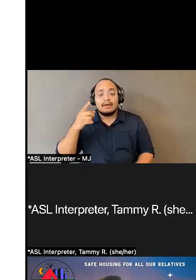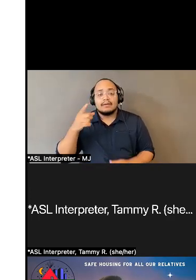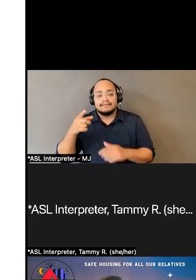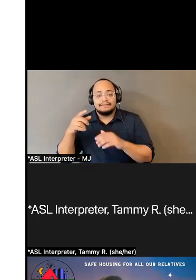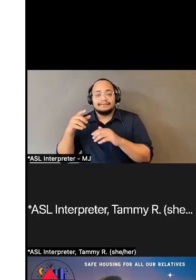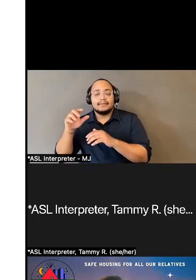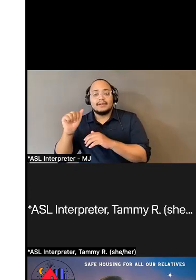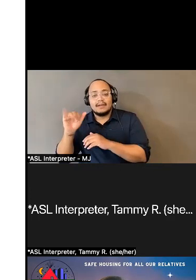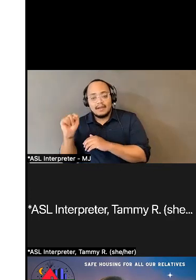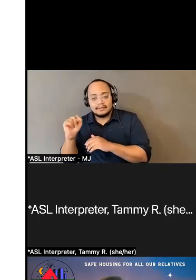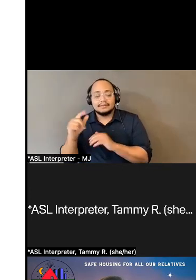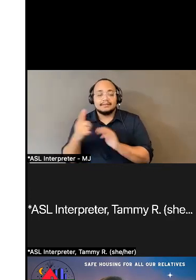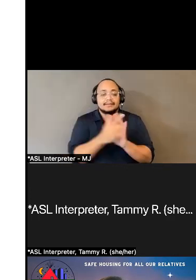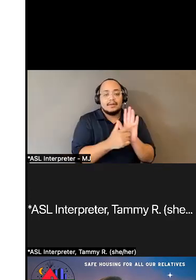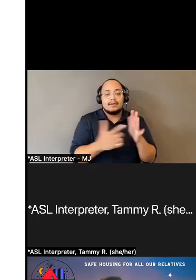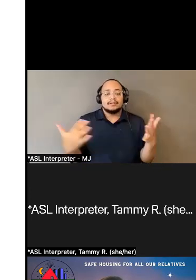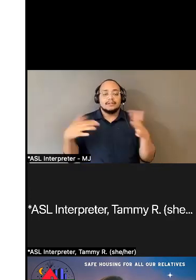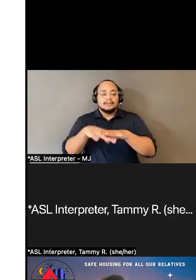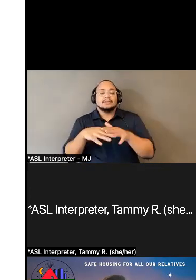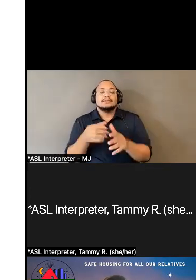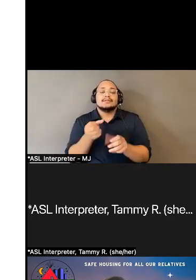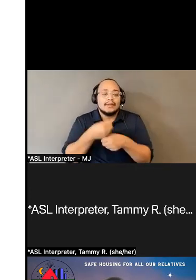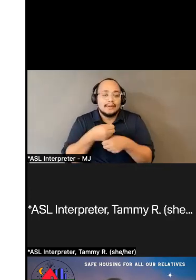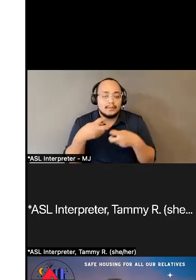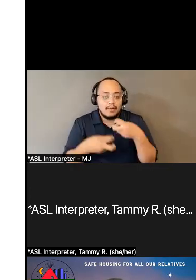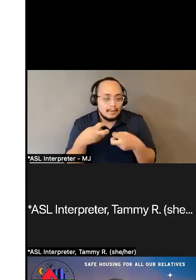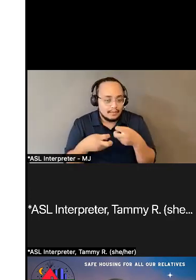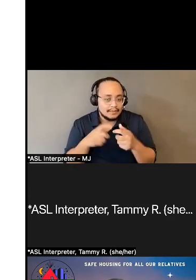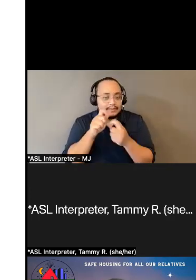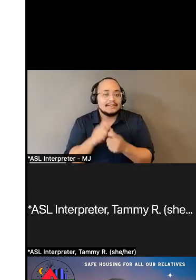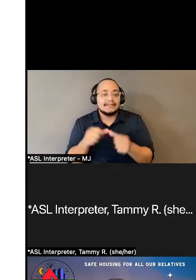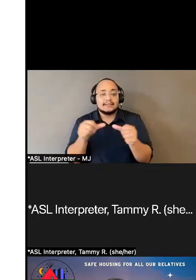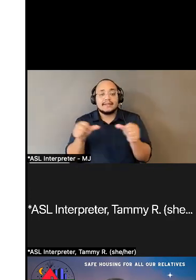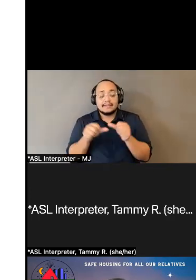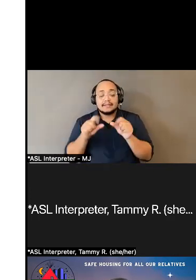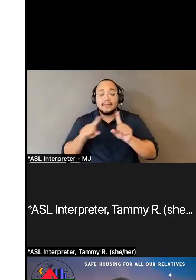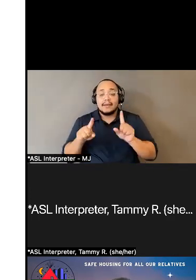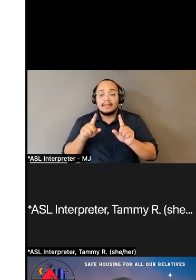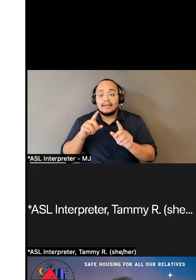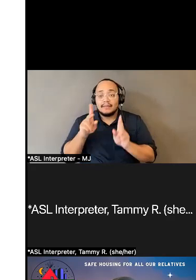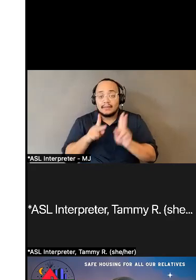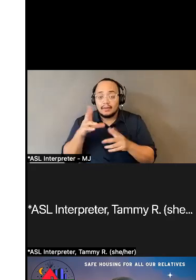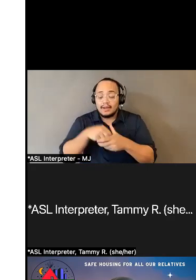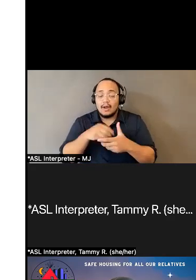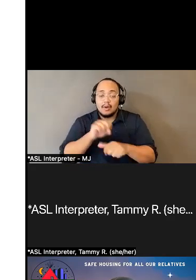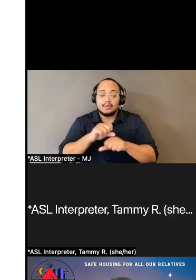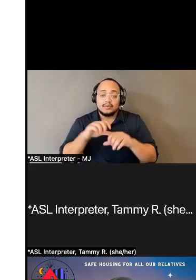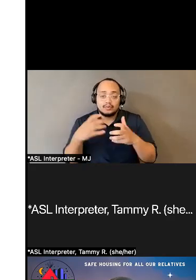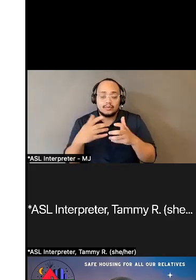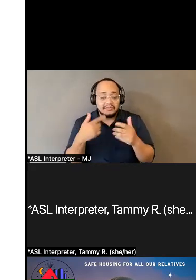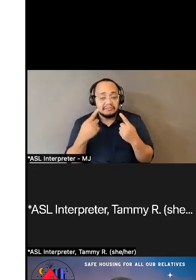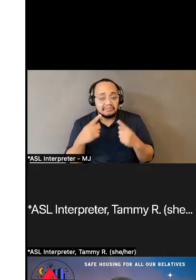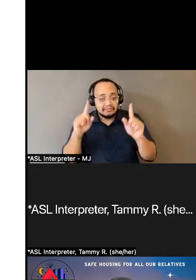intersect is causing certain issues in spaces, but they're the individuals that are in our work group have had success